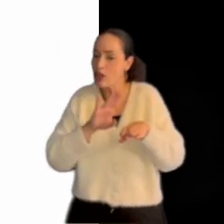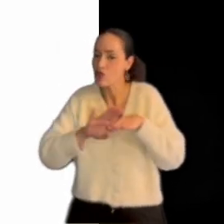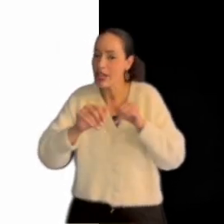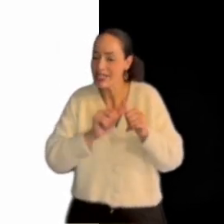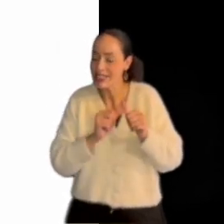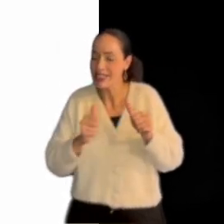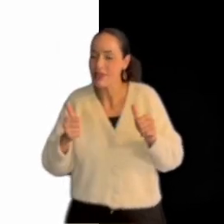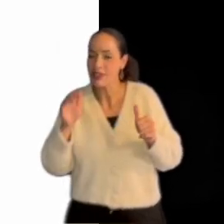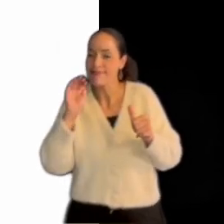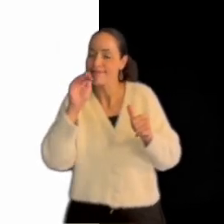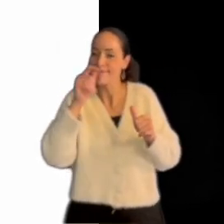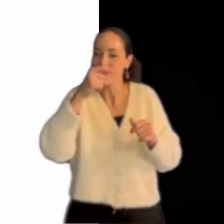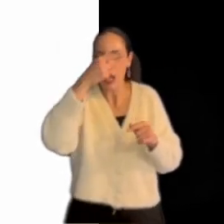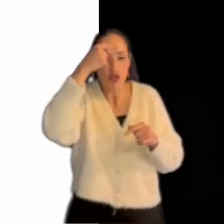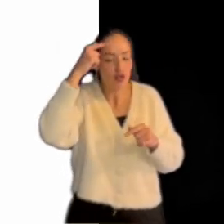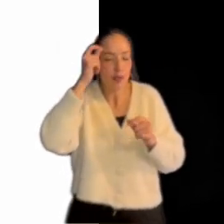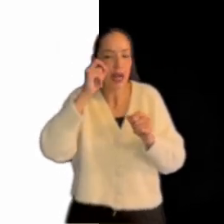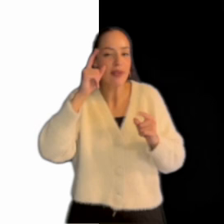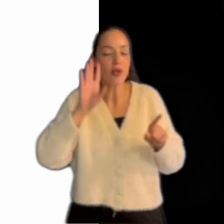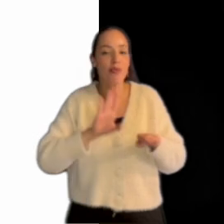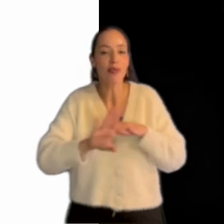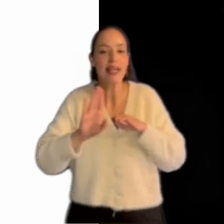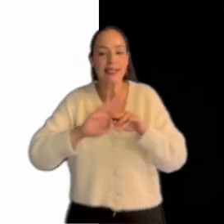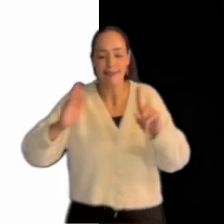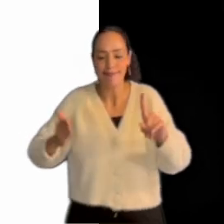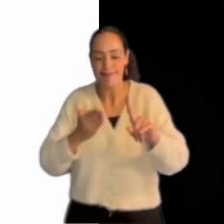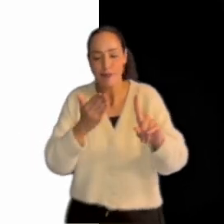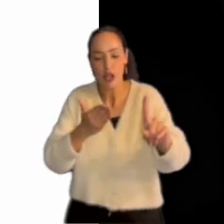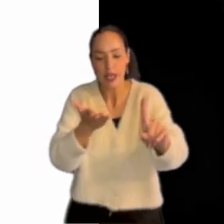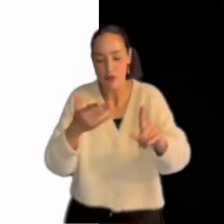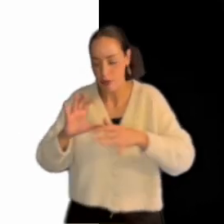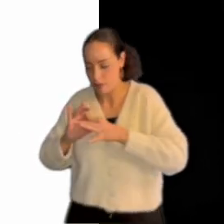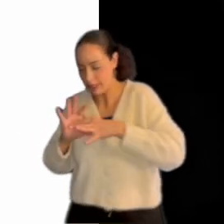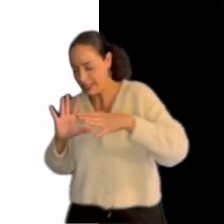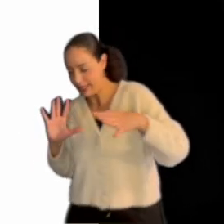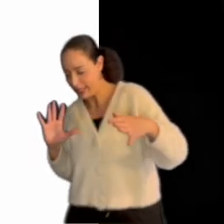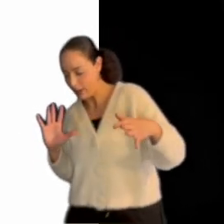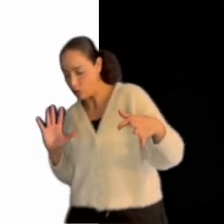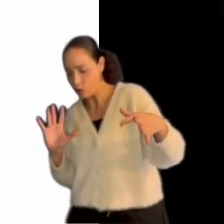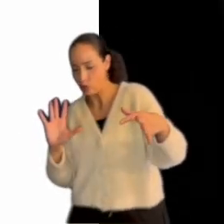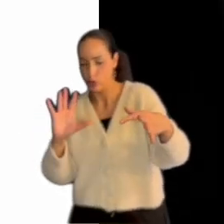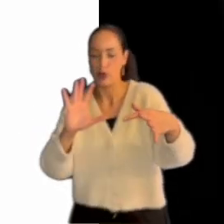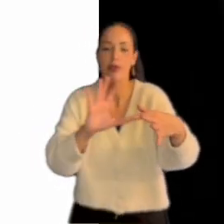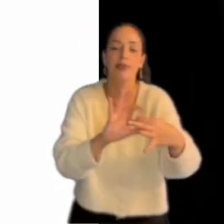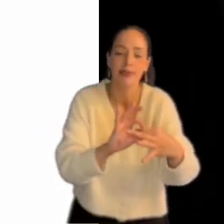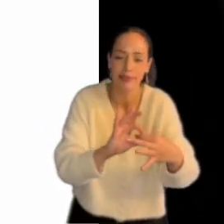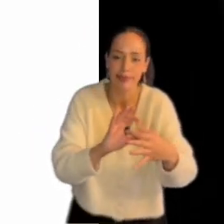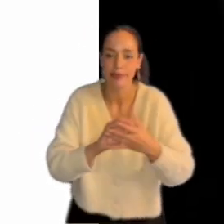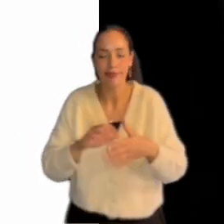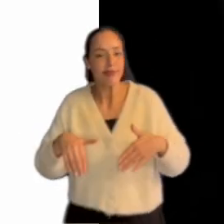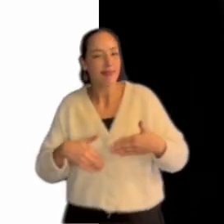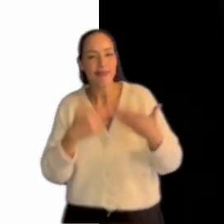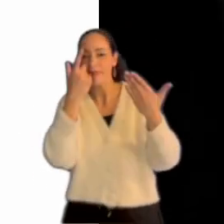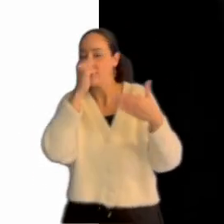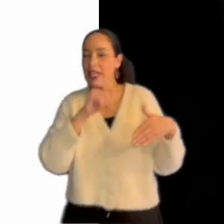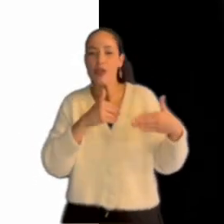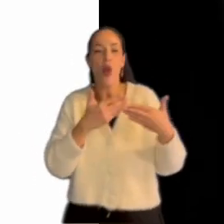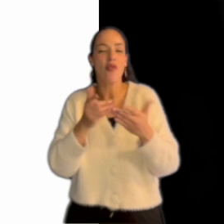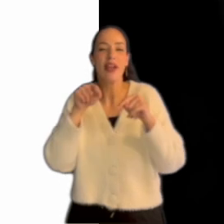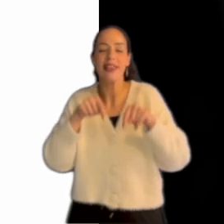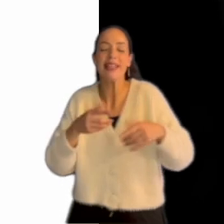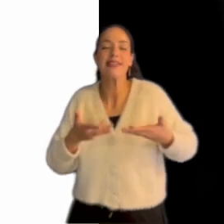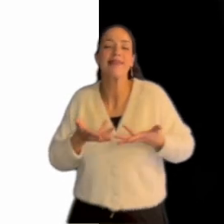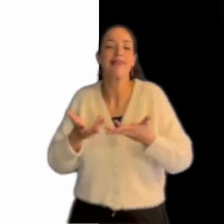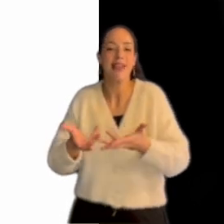gift of reconnection. It's wanting to which makes the biggest difference. It's noticing, stopping, and turning back to peer into the darkness and to stand